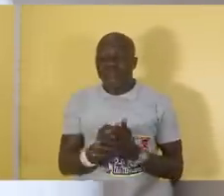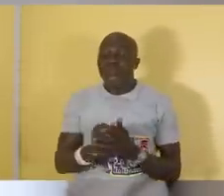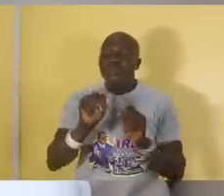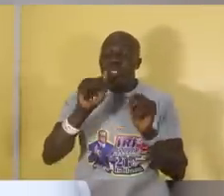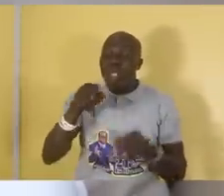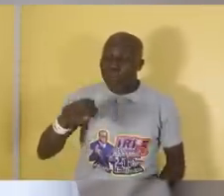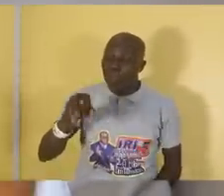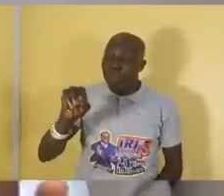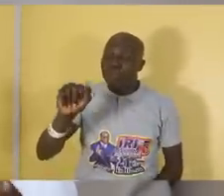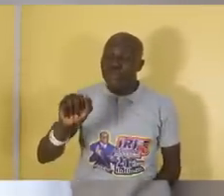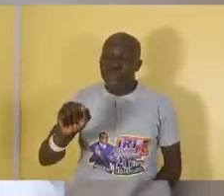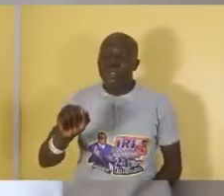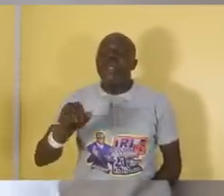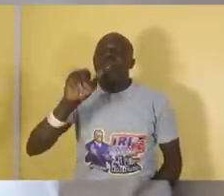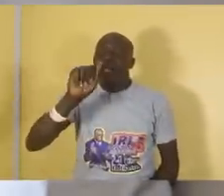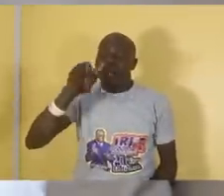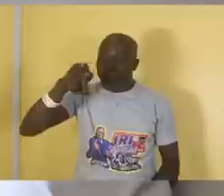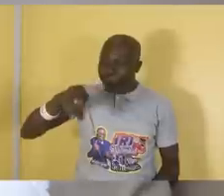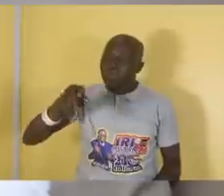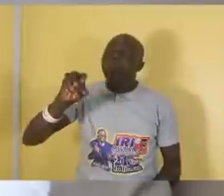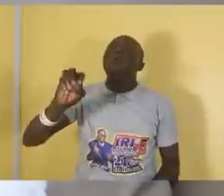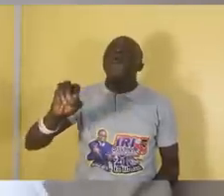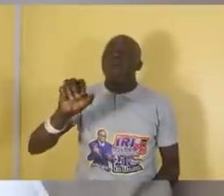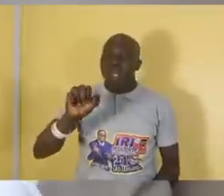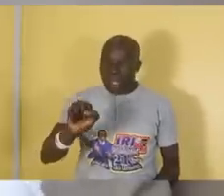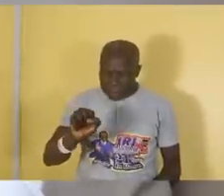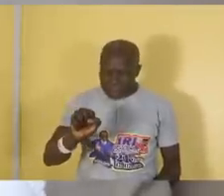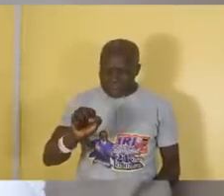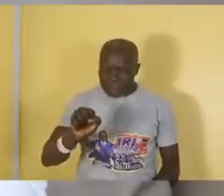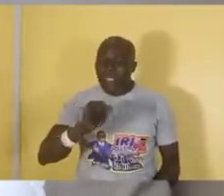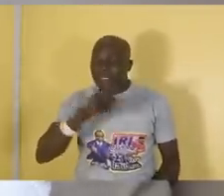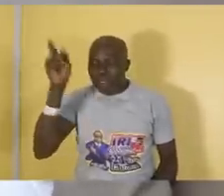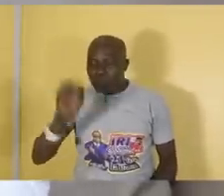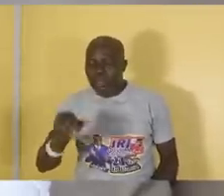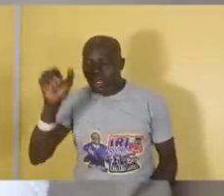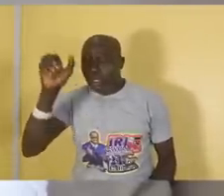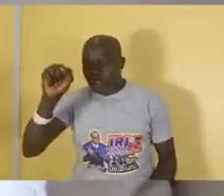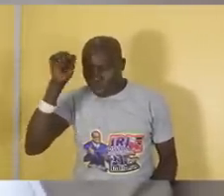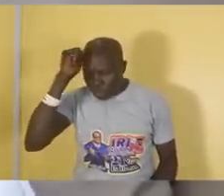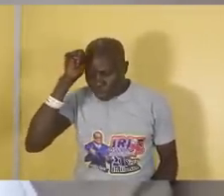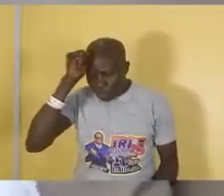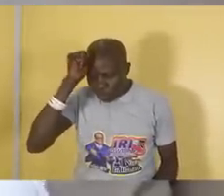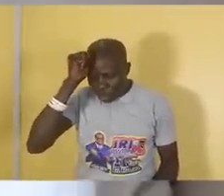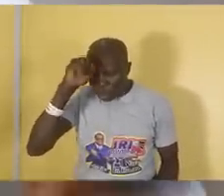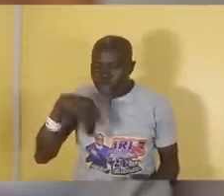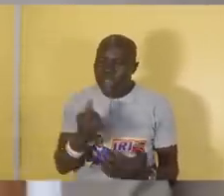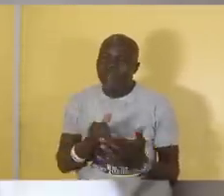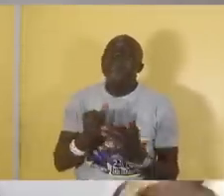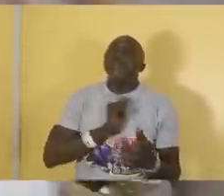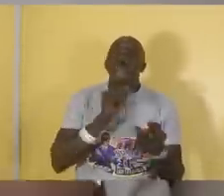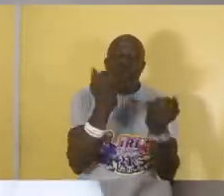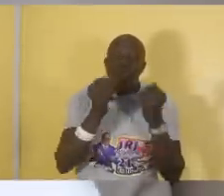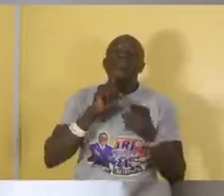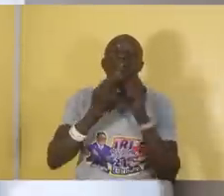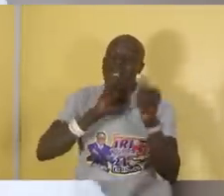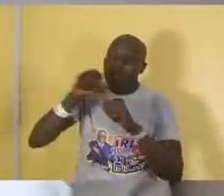Solo. Apostle Mustafa Solo. A-P-O-S. A-P-O-S Abbreviated Solo. And what's the one for Blue Market? This is stick with Mustafa. No matter what party